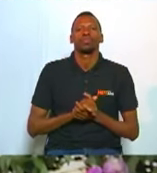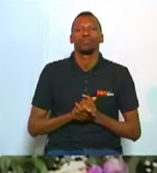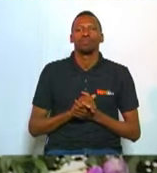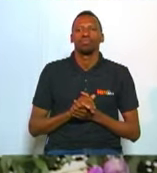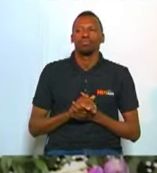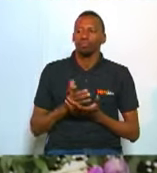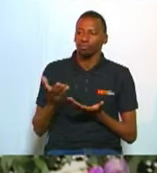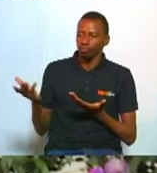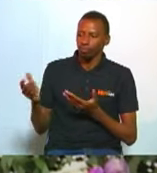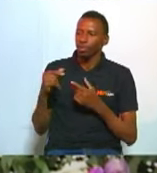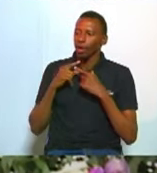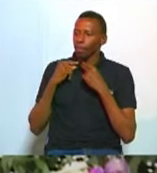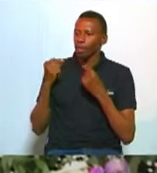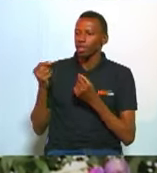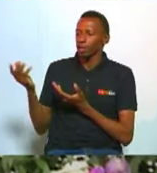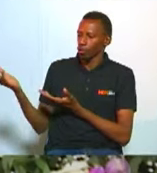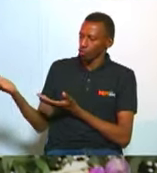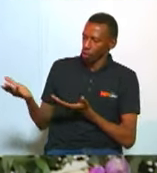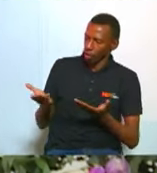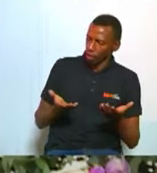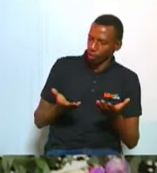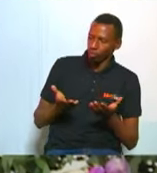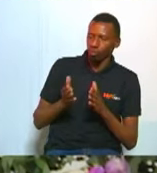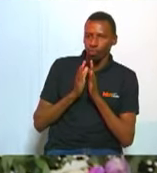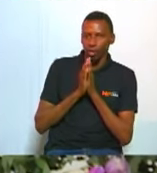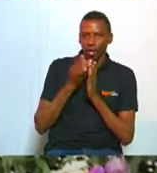for our friends.